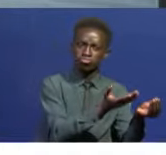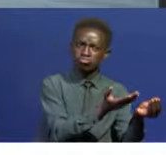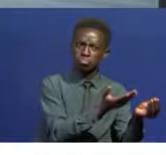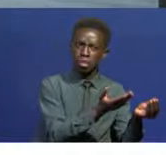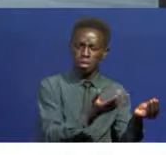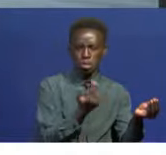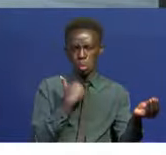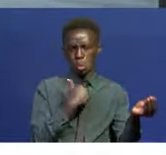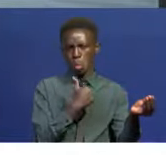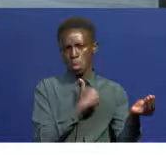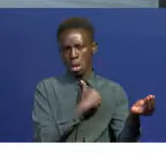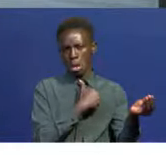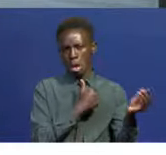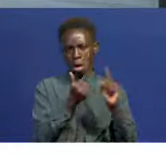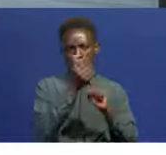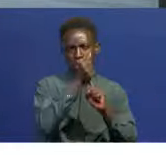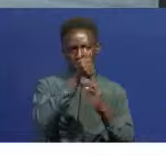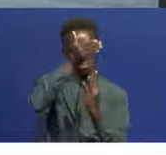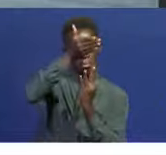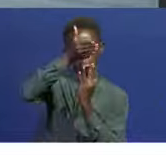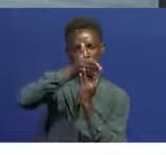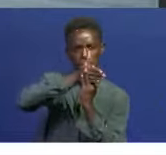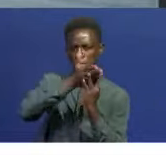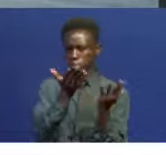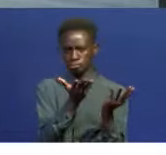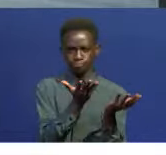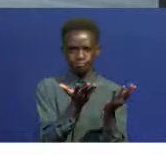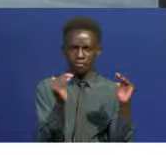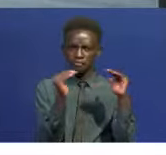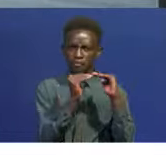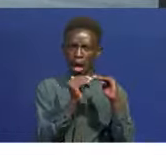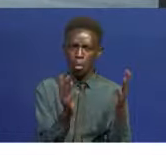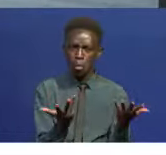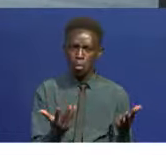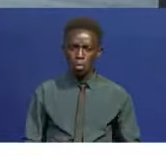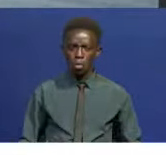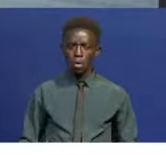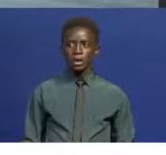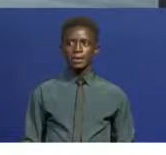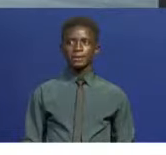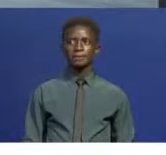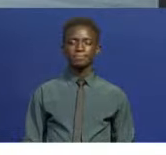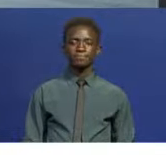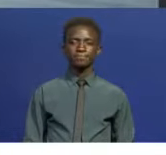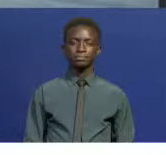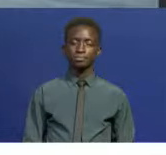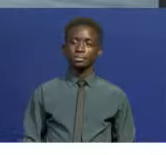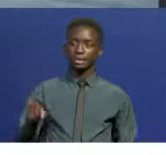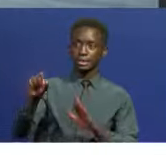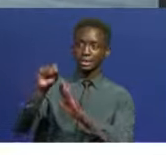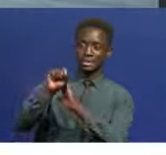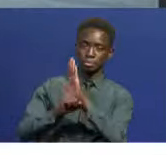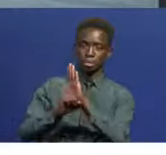I think this is a matter of, it's a subject of discussion between the